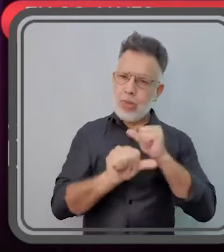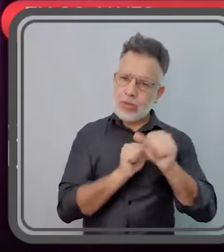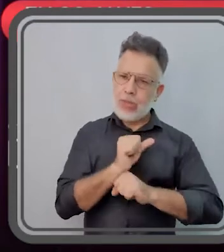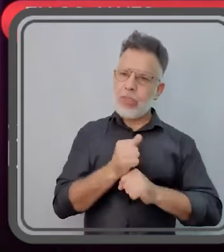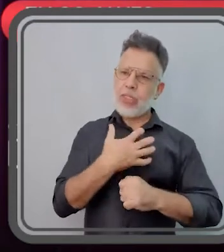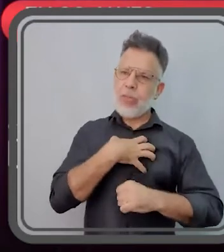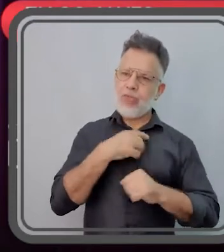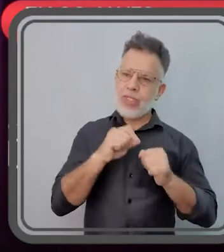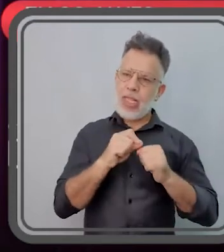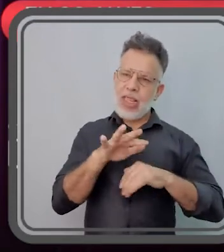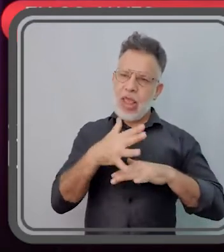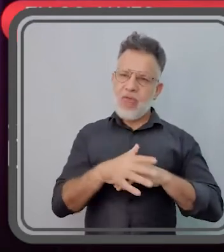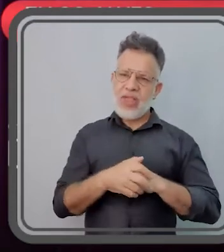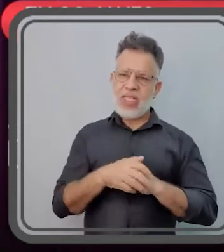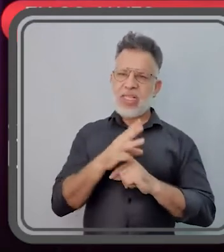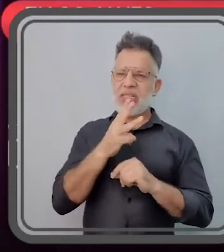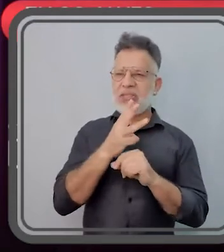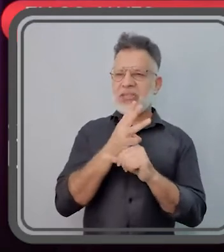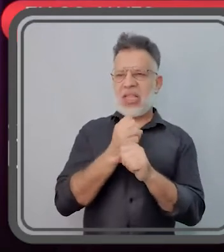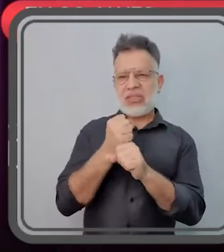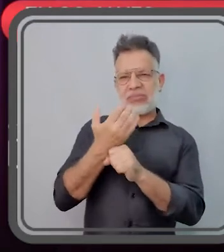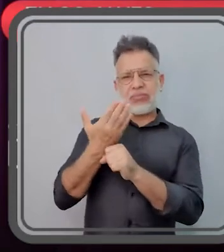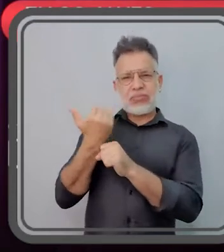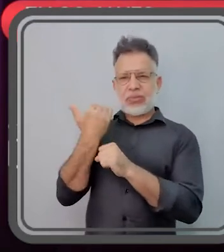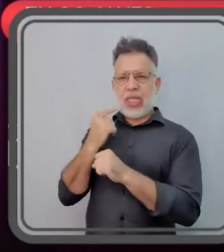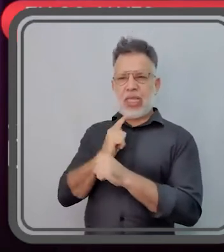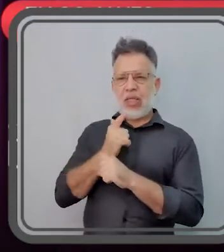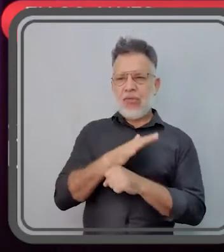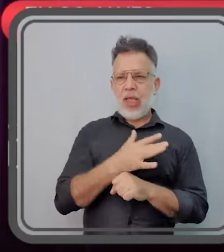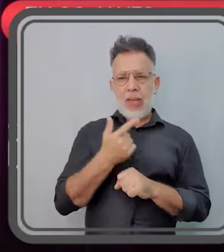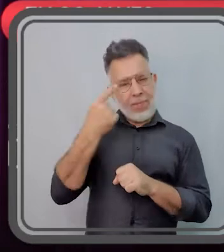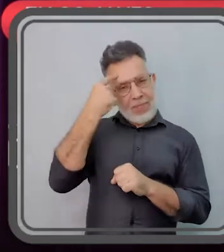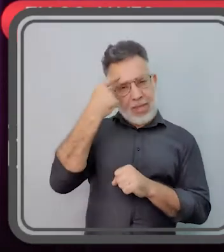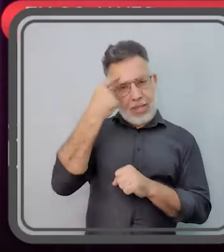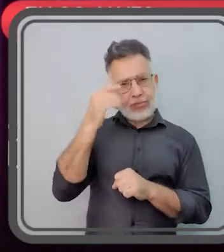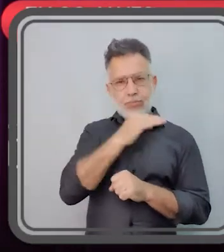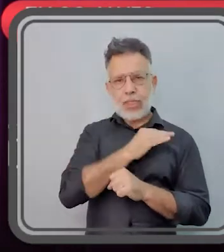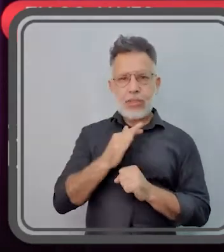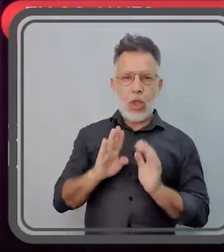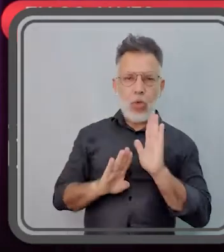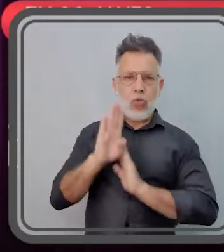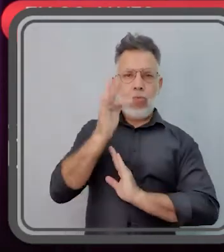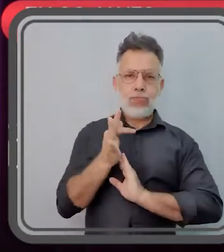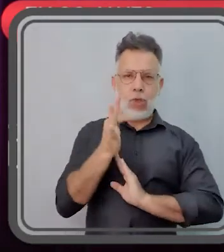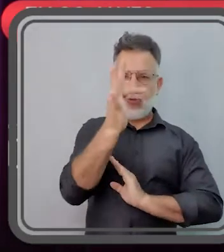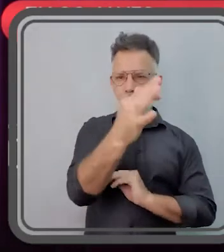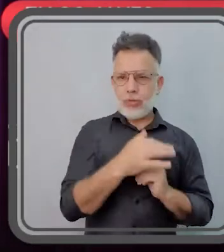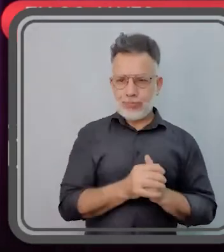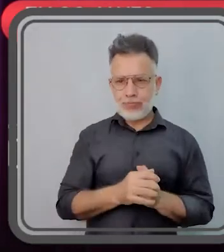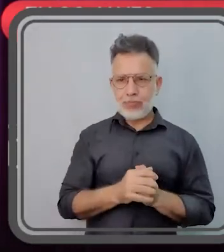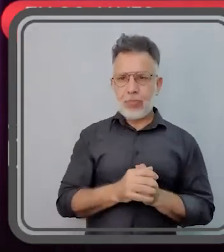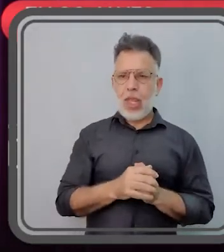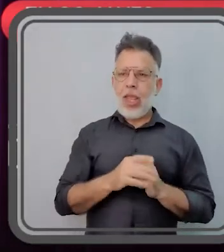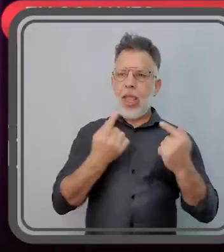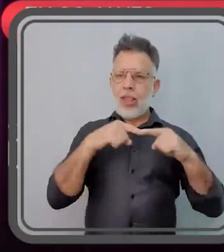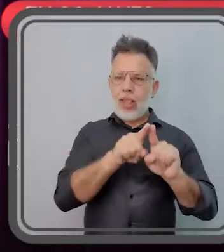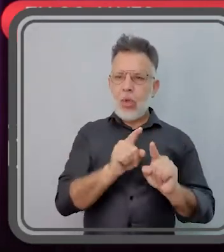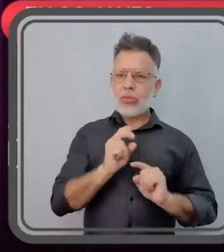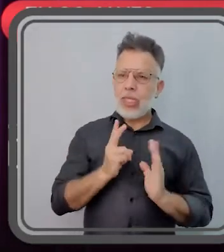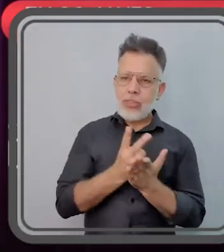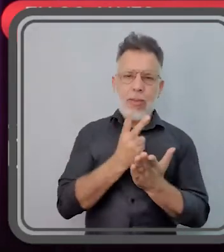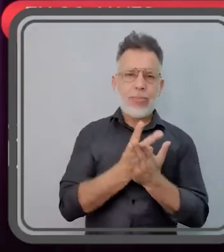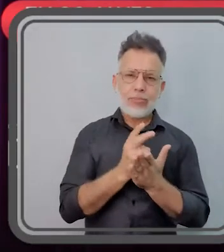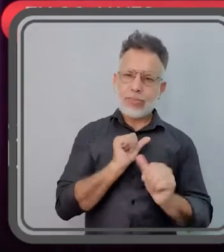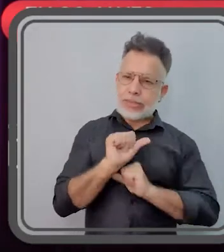would be doing maybe 3 years ago is not something that would be hot in the sense today, right? So what is hot